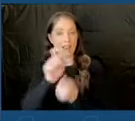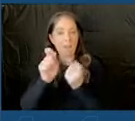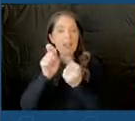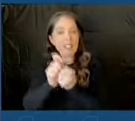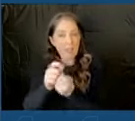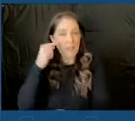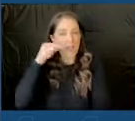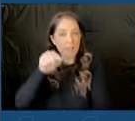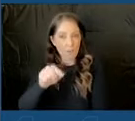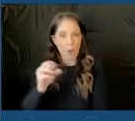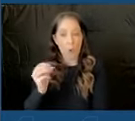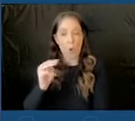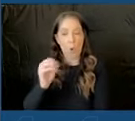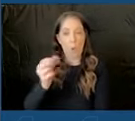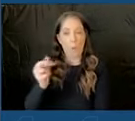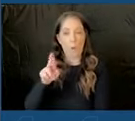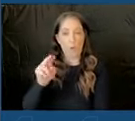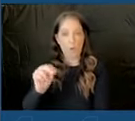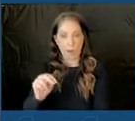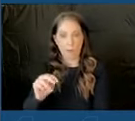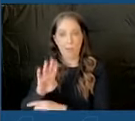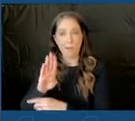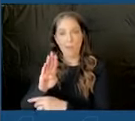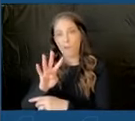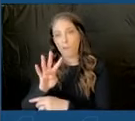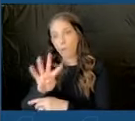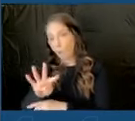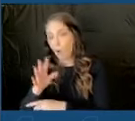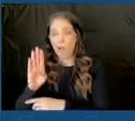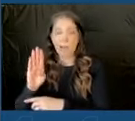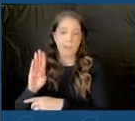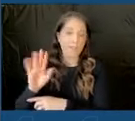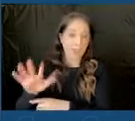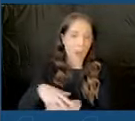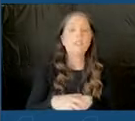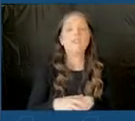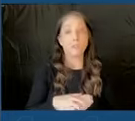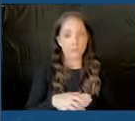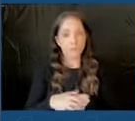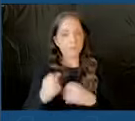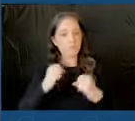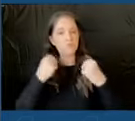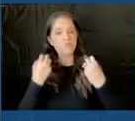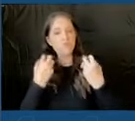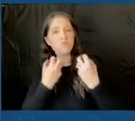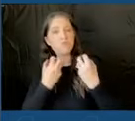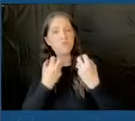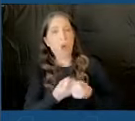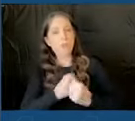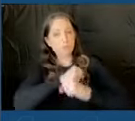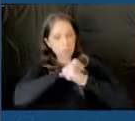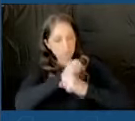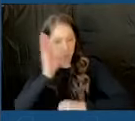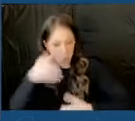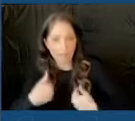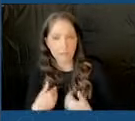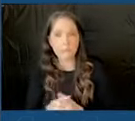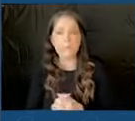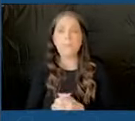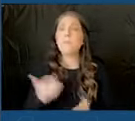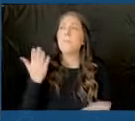lot of confidence this will bring people much more protection. You know, people may feel confused about the number